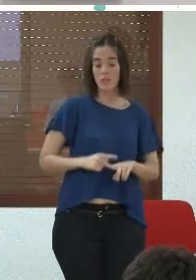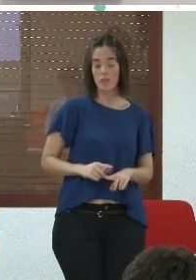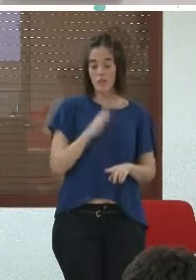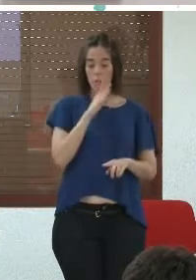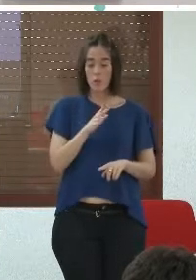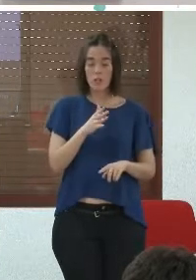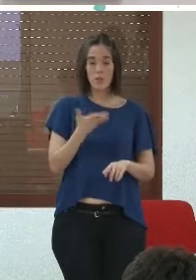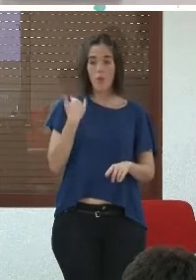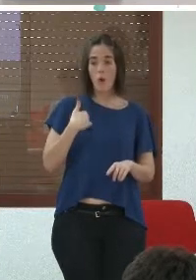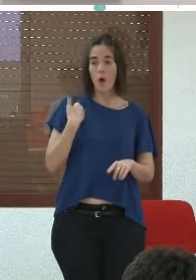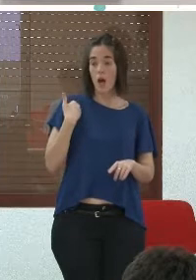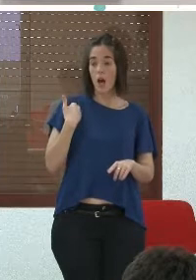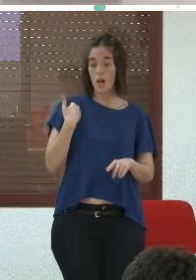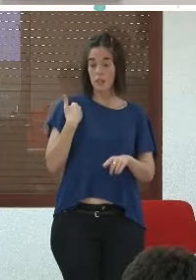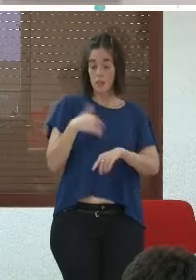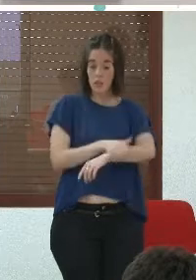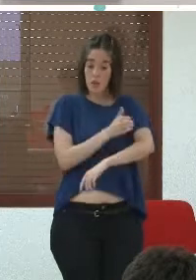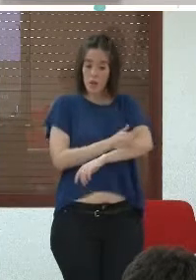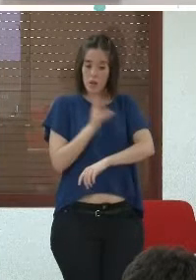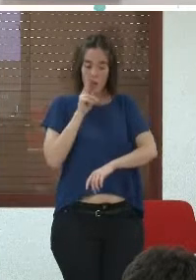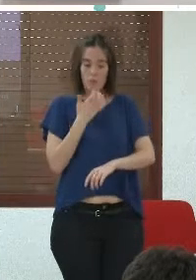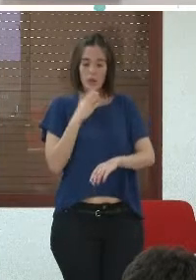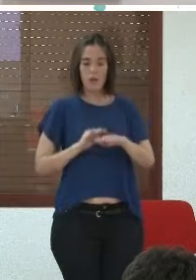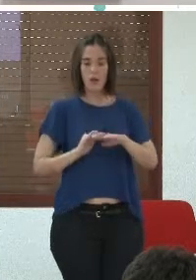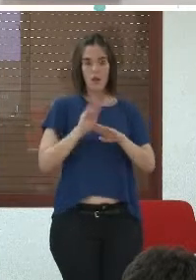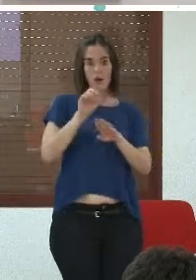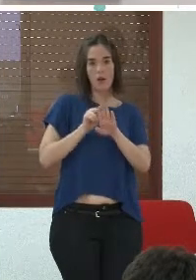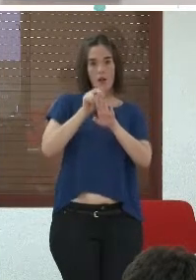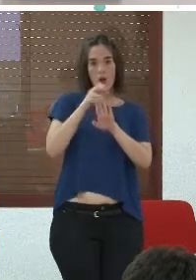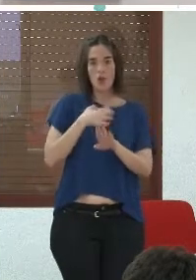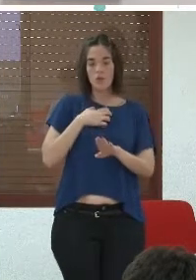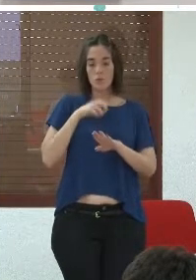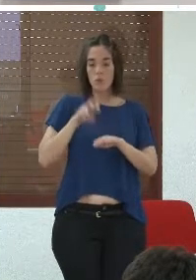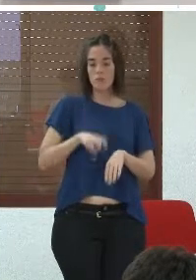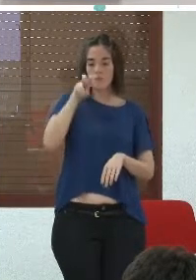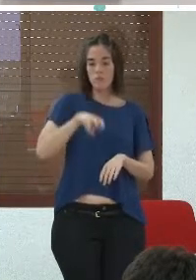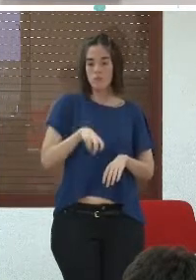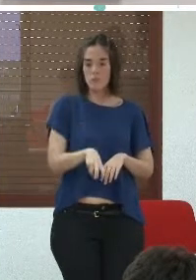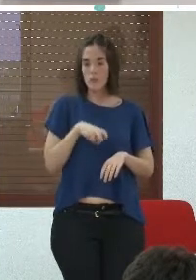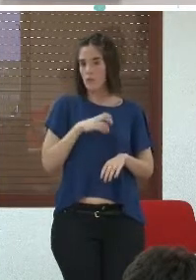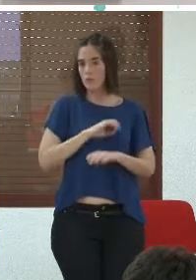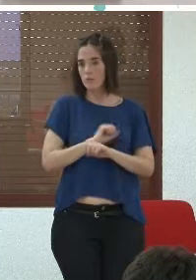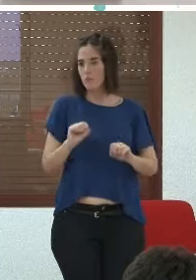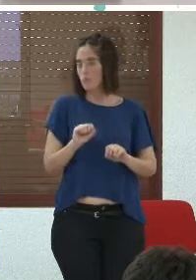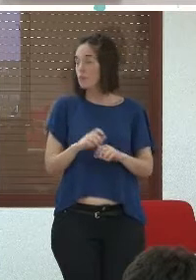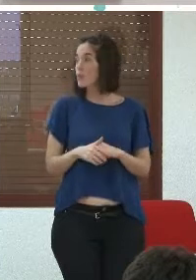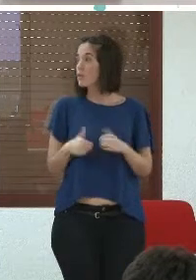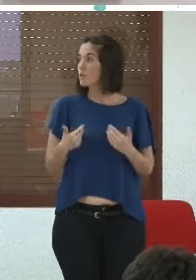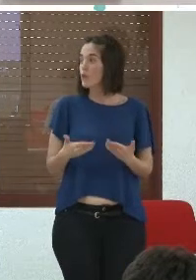orthotics, we need a greater freedom of movement because with the previous orthotic